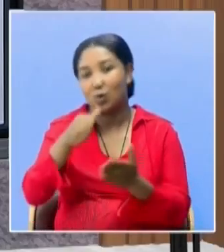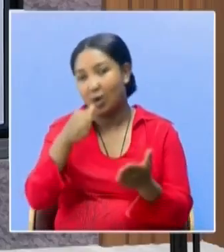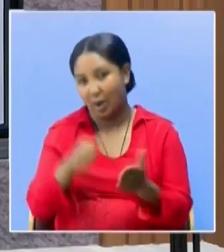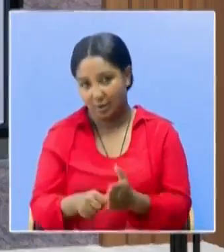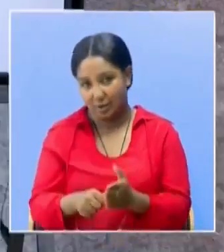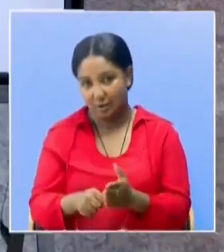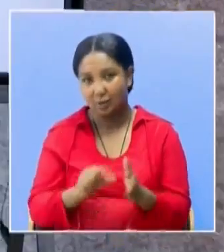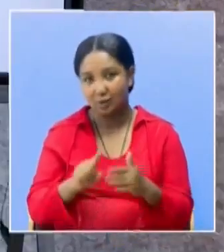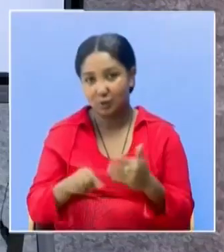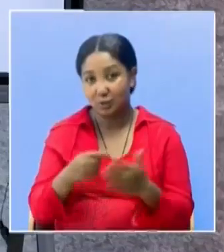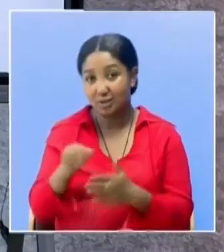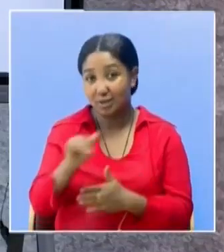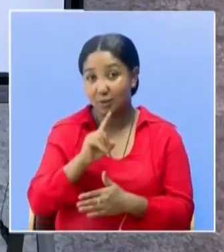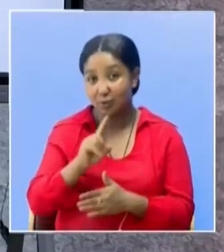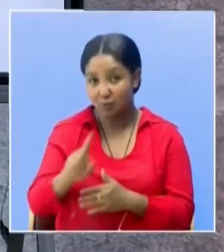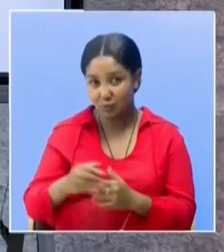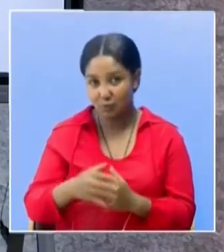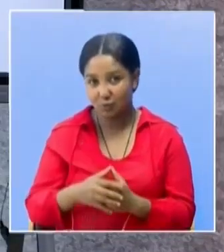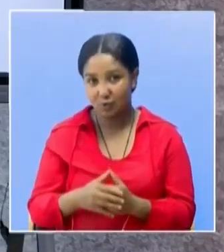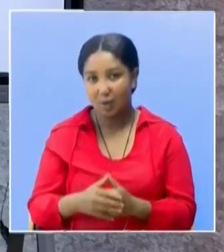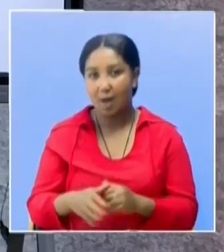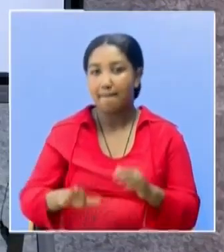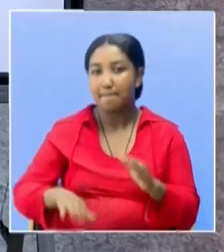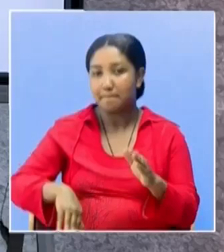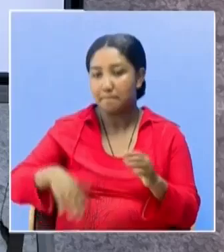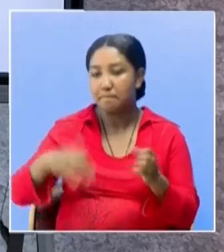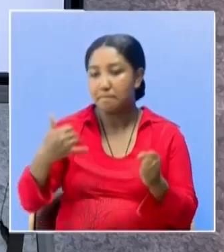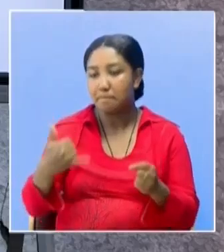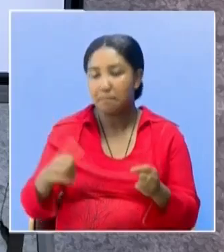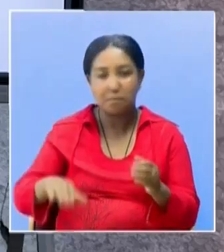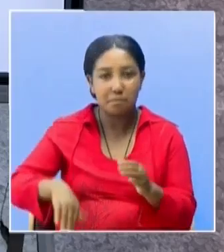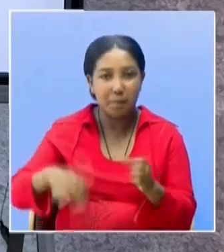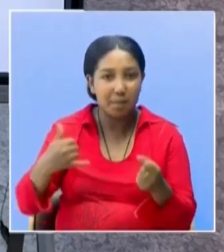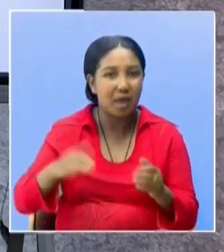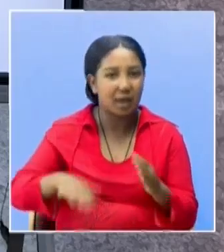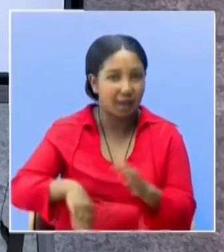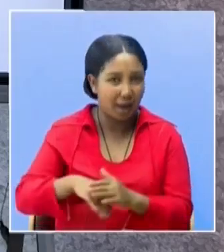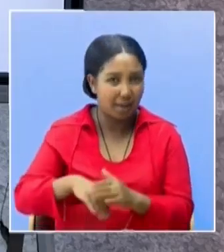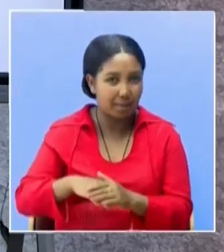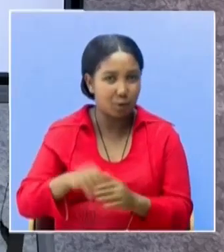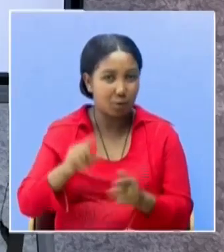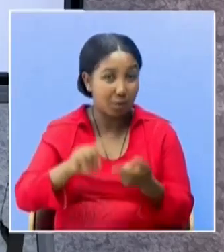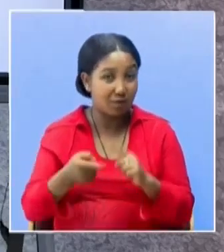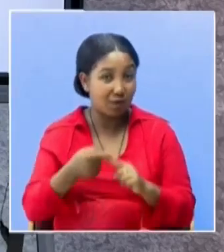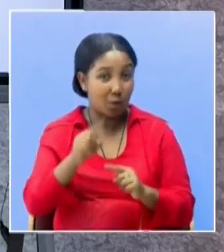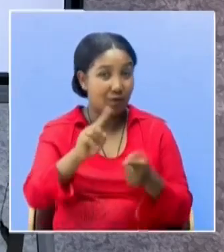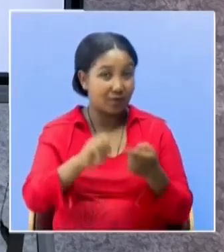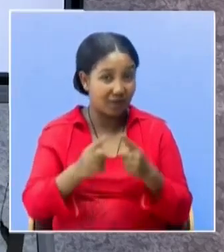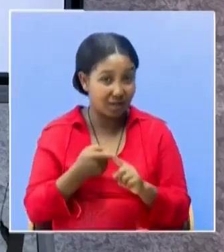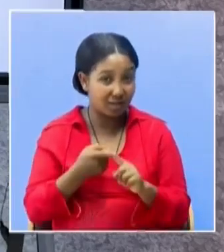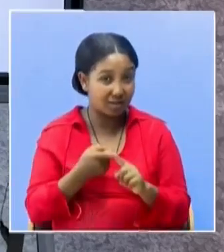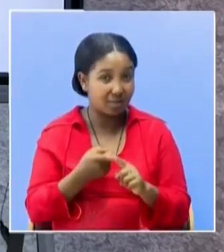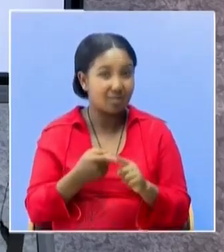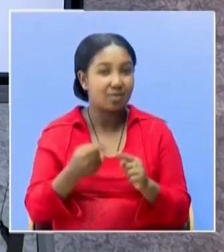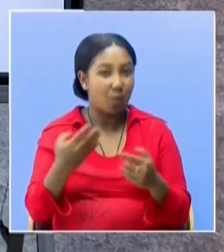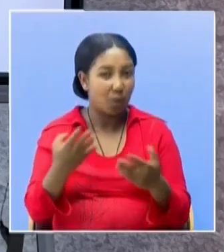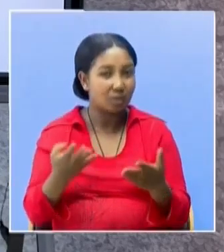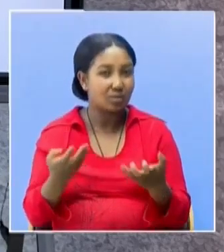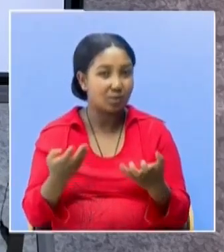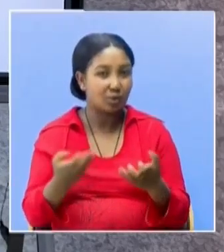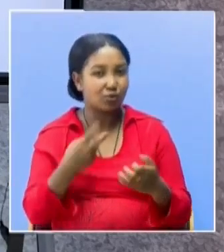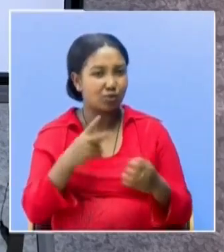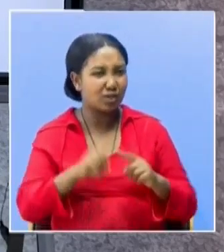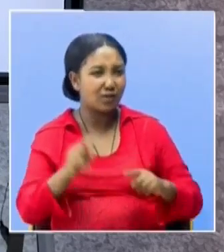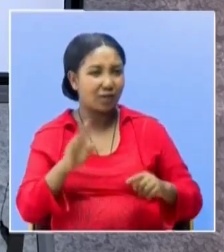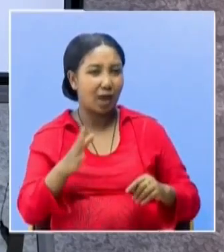So, the same is true, it's okay? Playing a game. Or maybe your friend, one of your friends wants to see